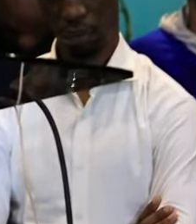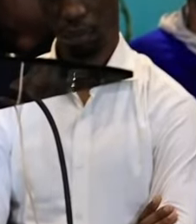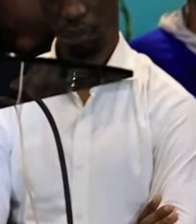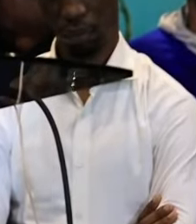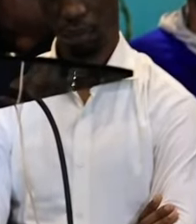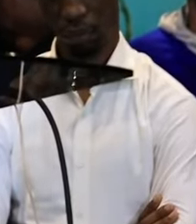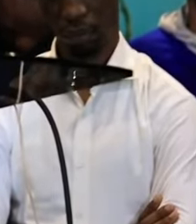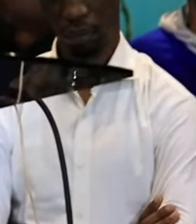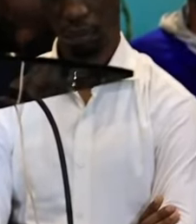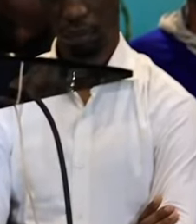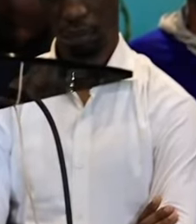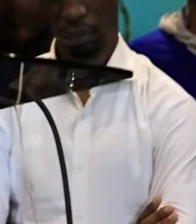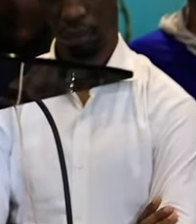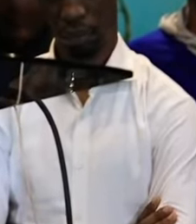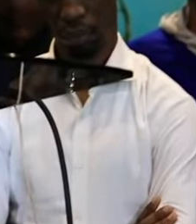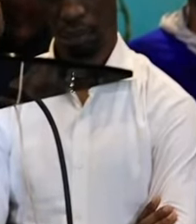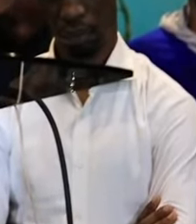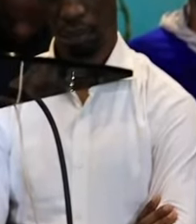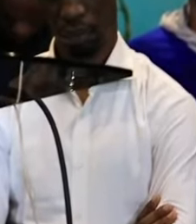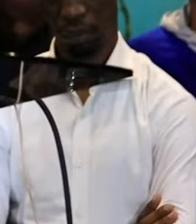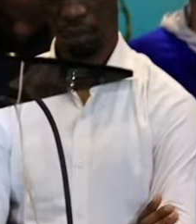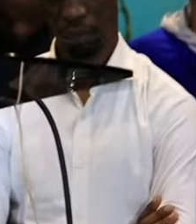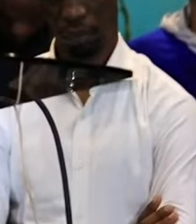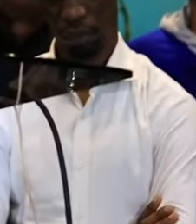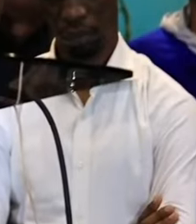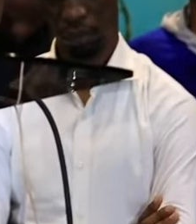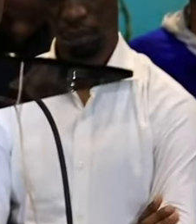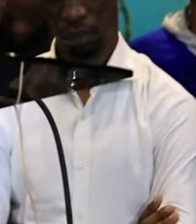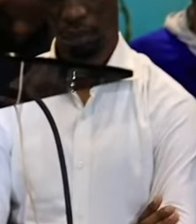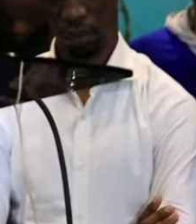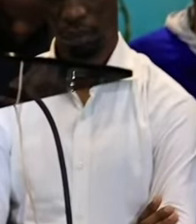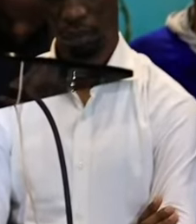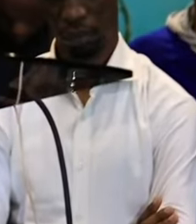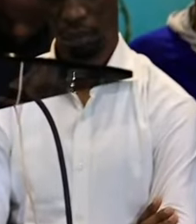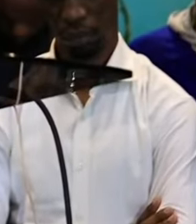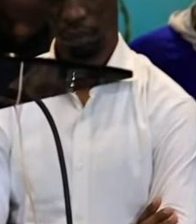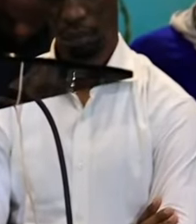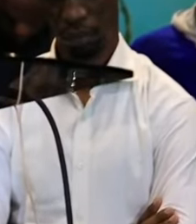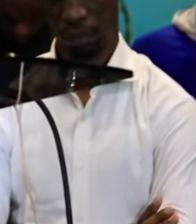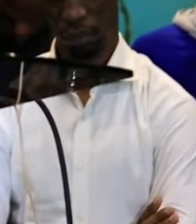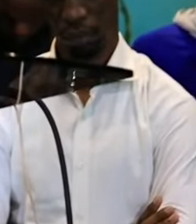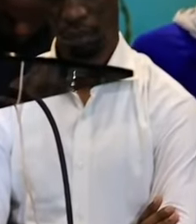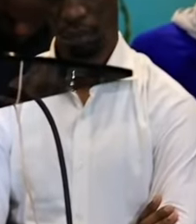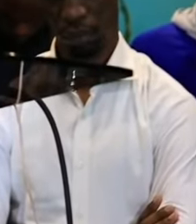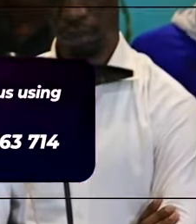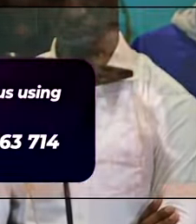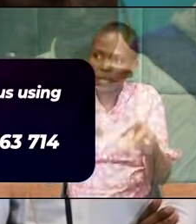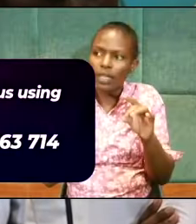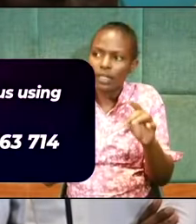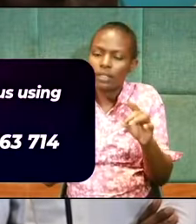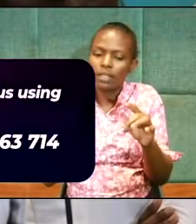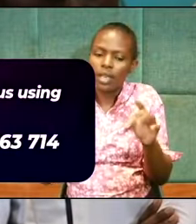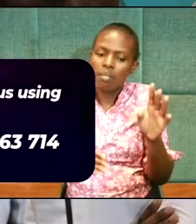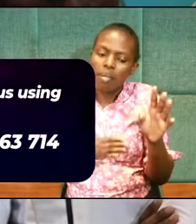out of my nation and my kindred, he will send his angels over and you'll get a spouse for my